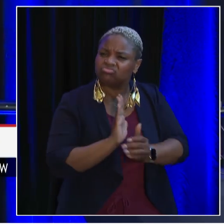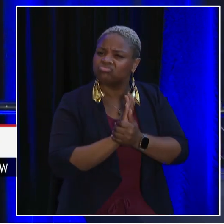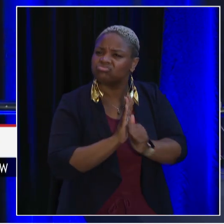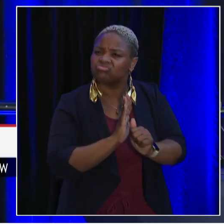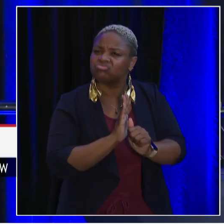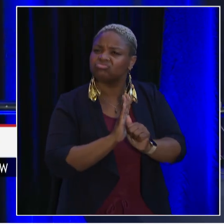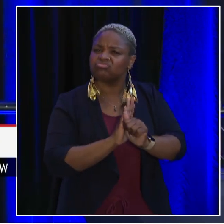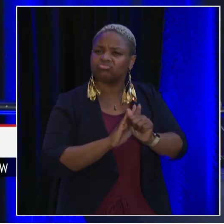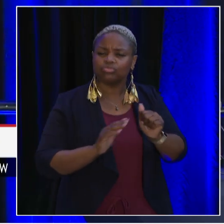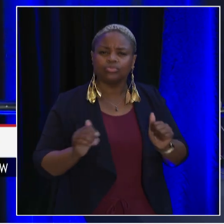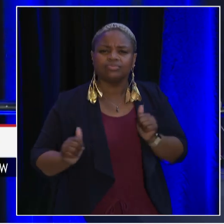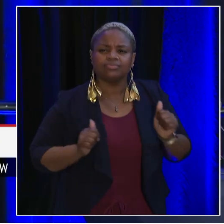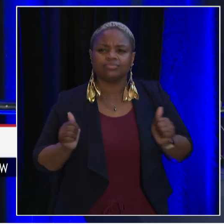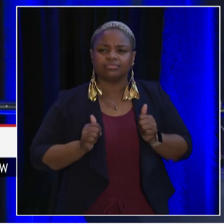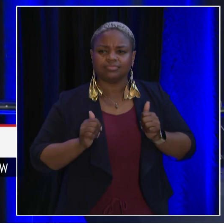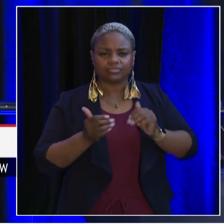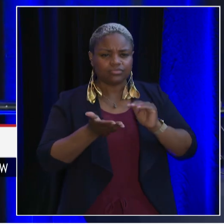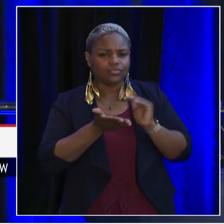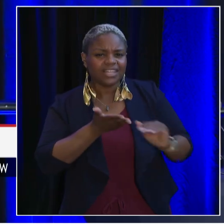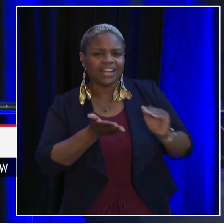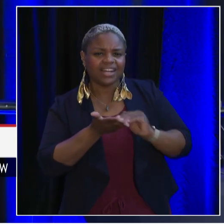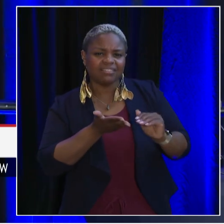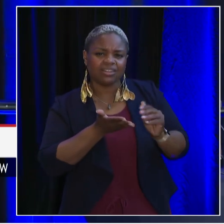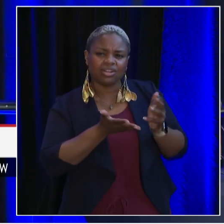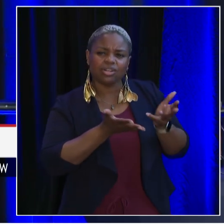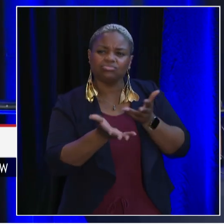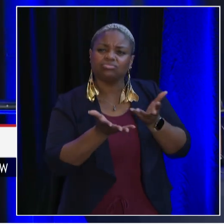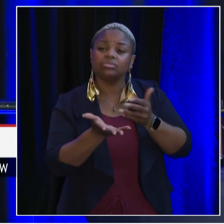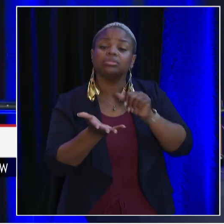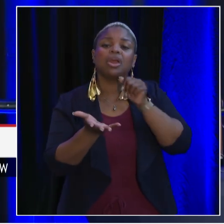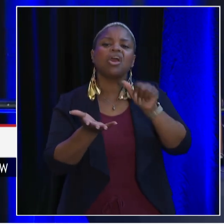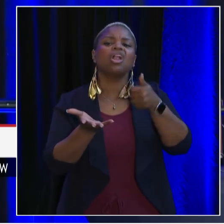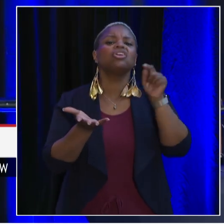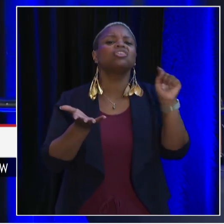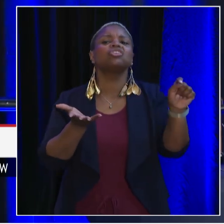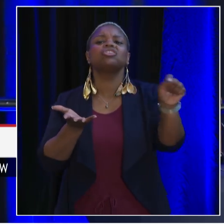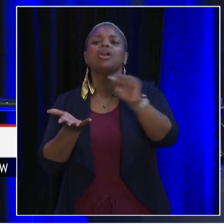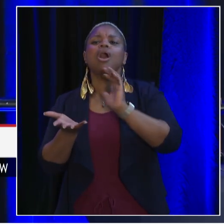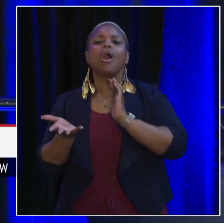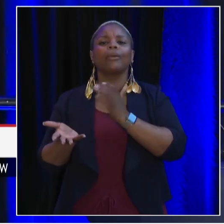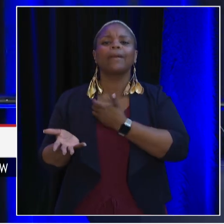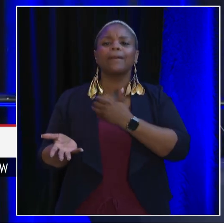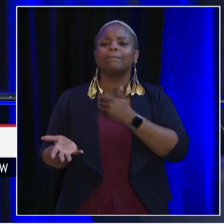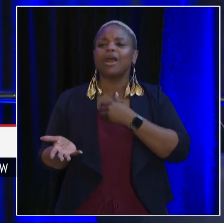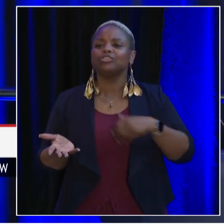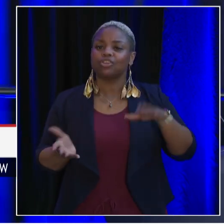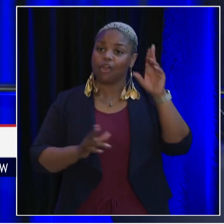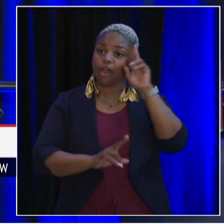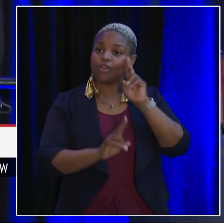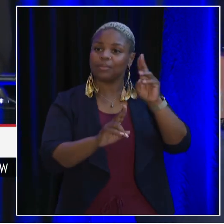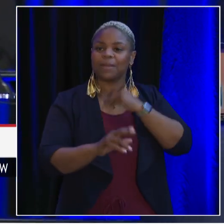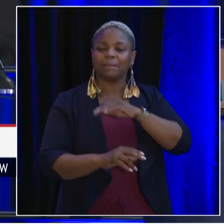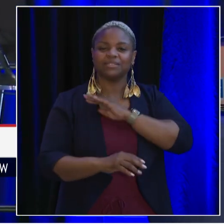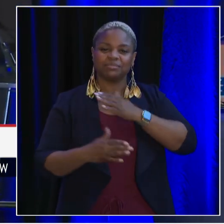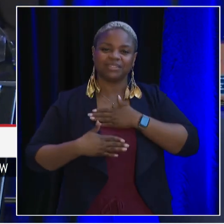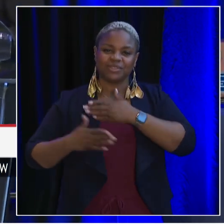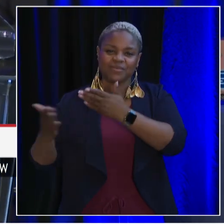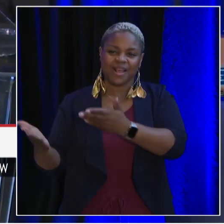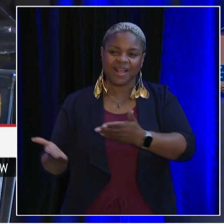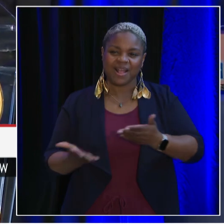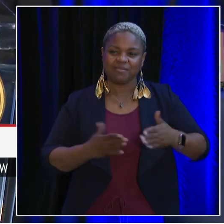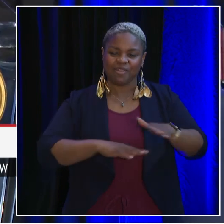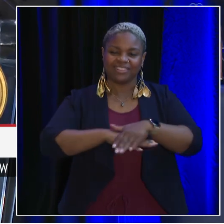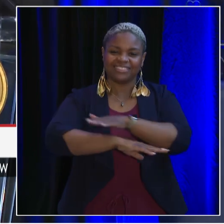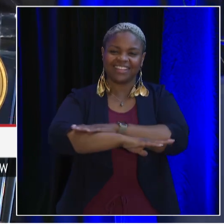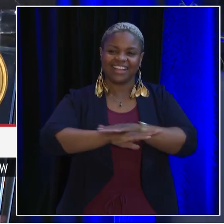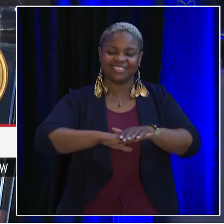grace. None other than our mayor, the Honorable Muriel Bowser. Please join me in welcoming her to the stage.